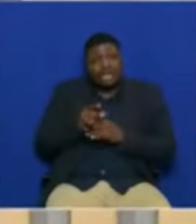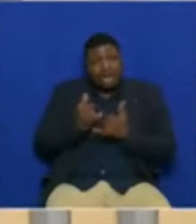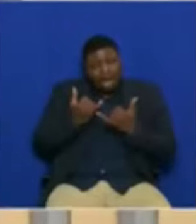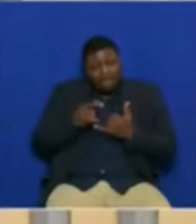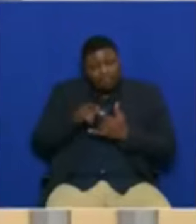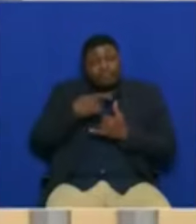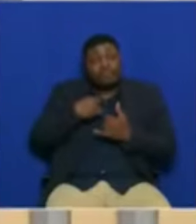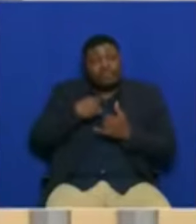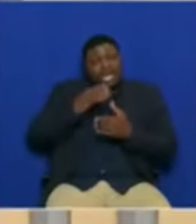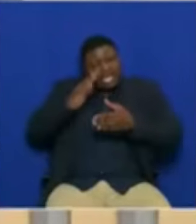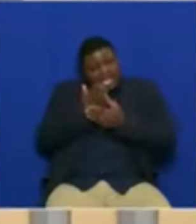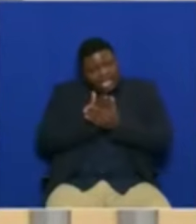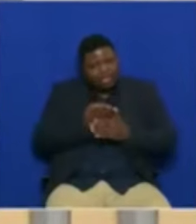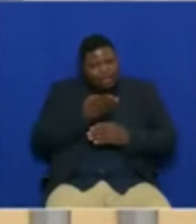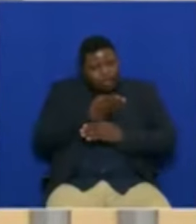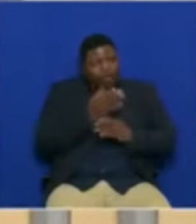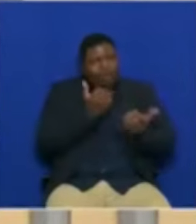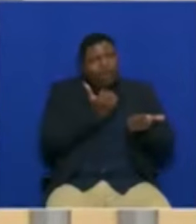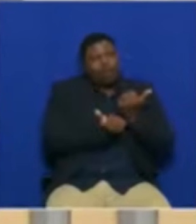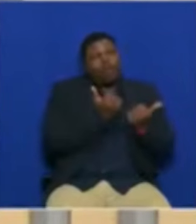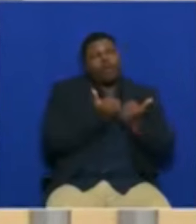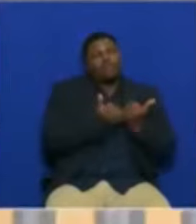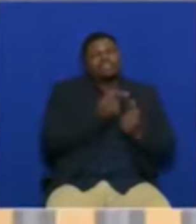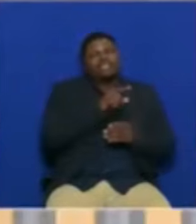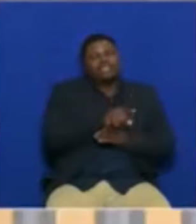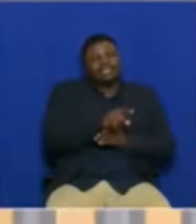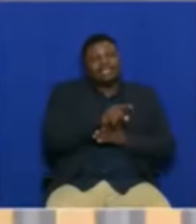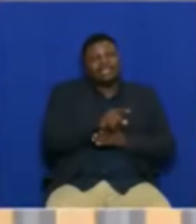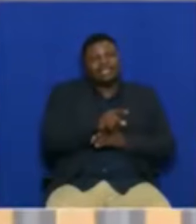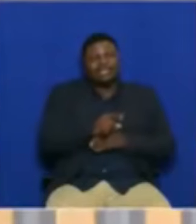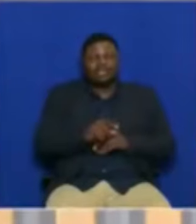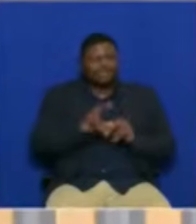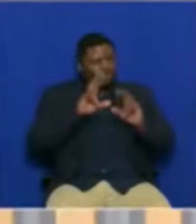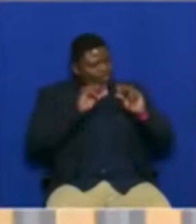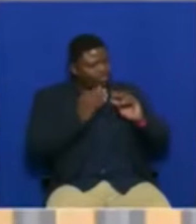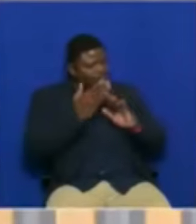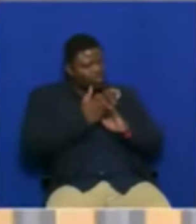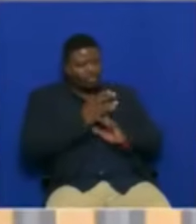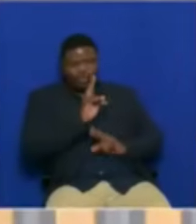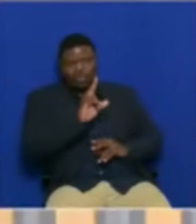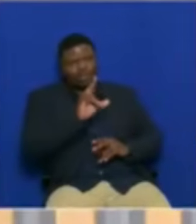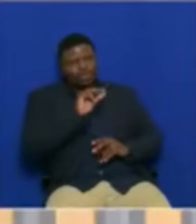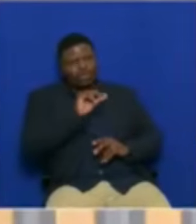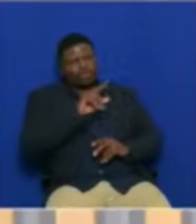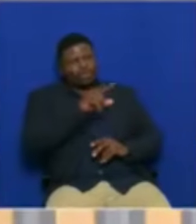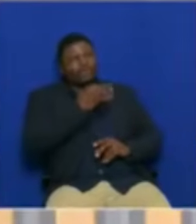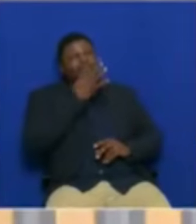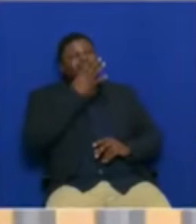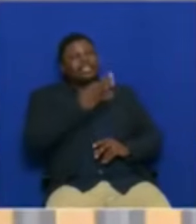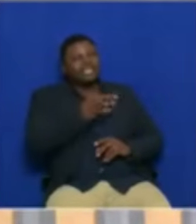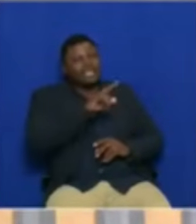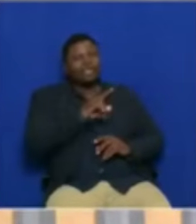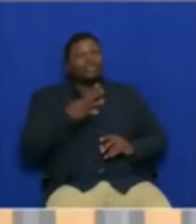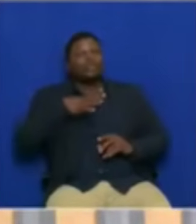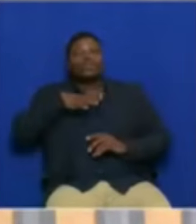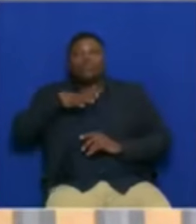cases that we are busy investigating. No, you've said you did not want them to go there because that's